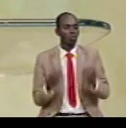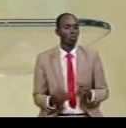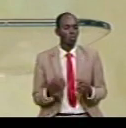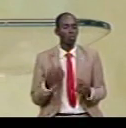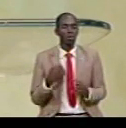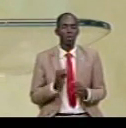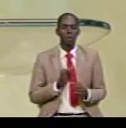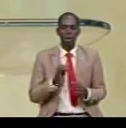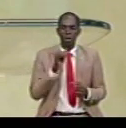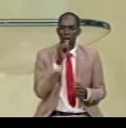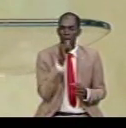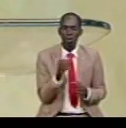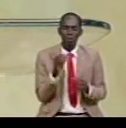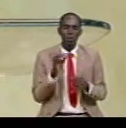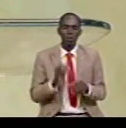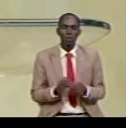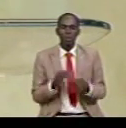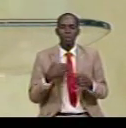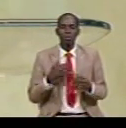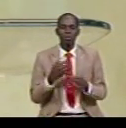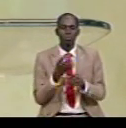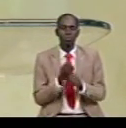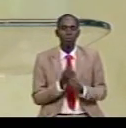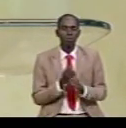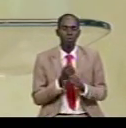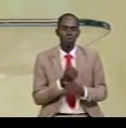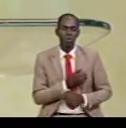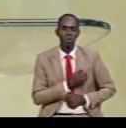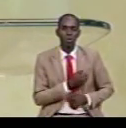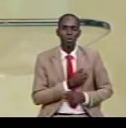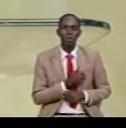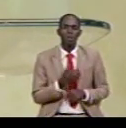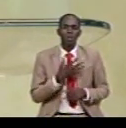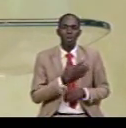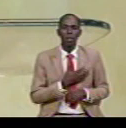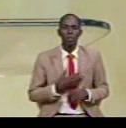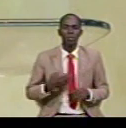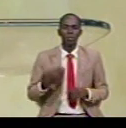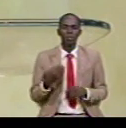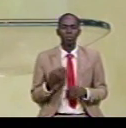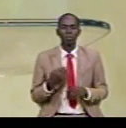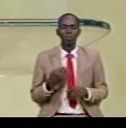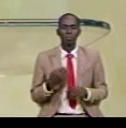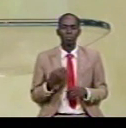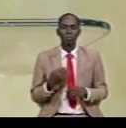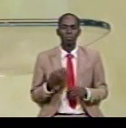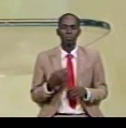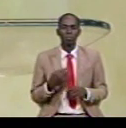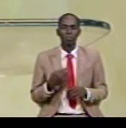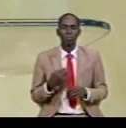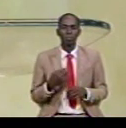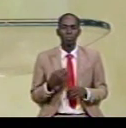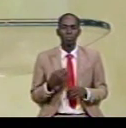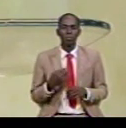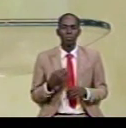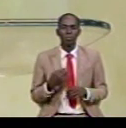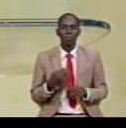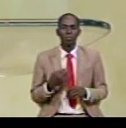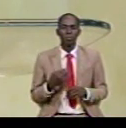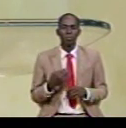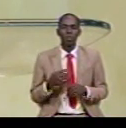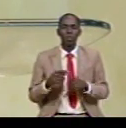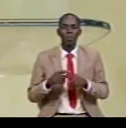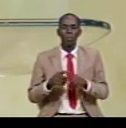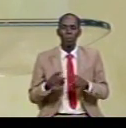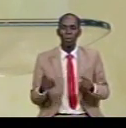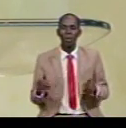look at that ordinarily, in the light of wanting to know what and what do you have, one will look at that as plain and normal. But there could